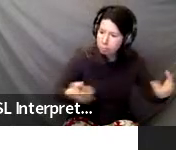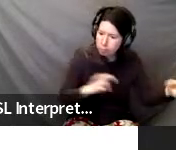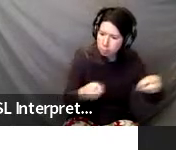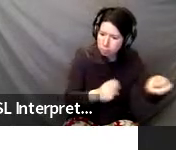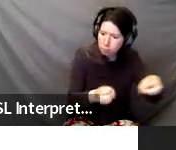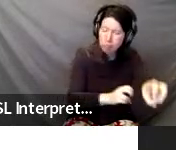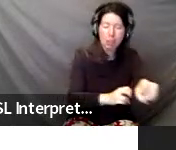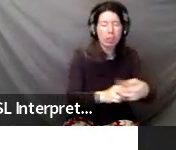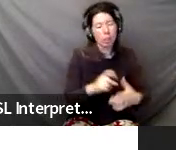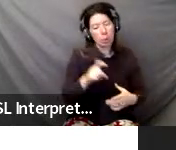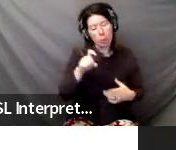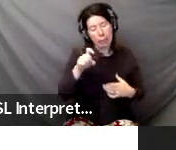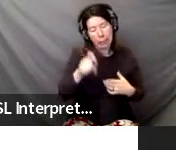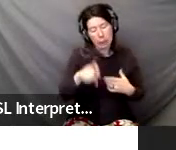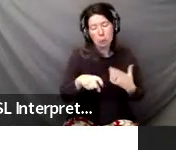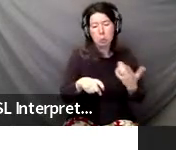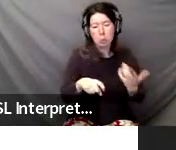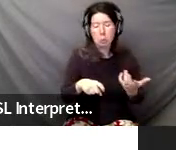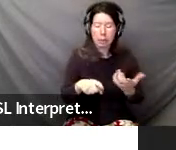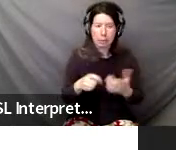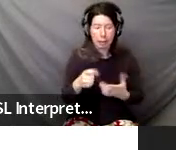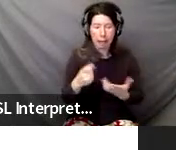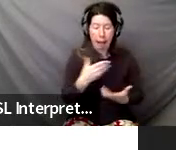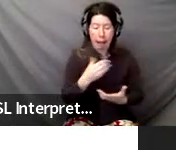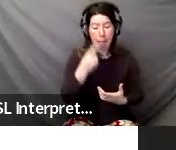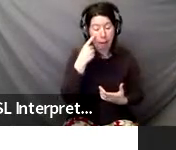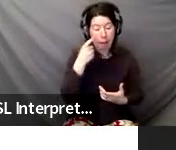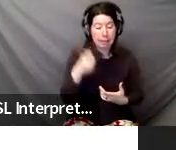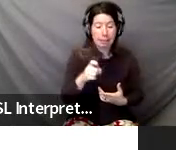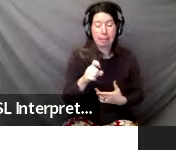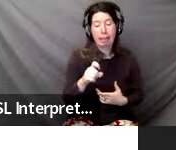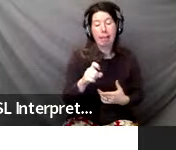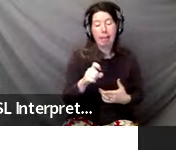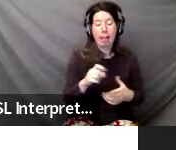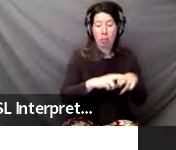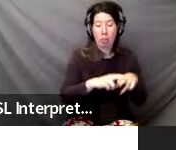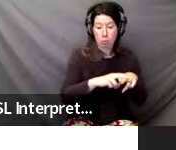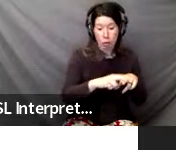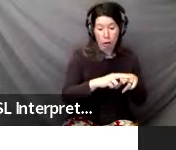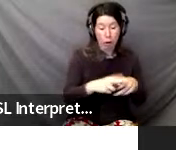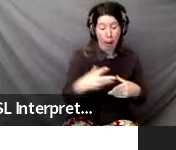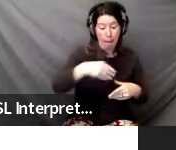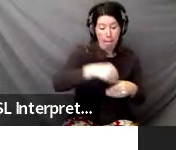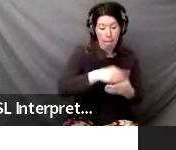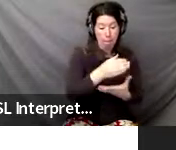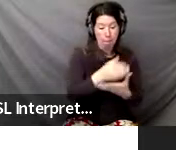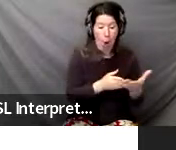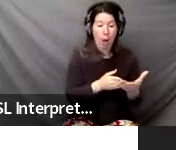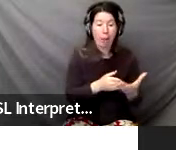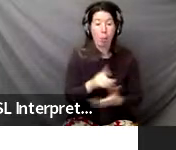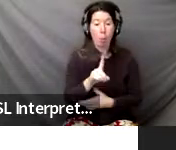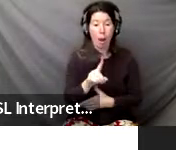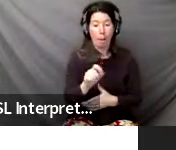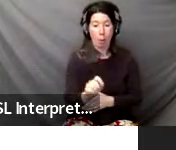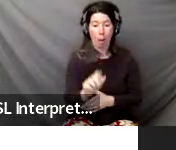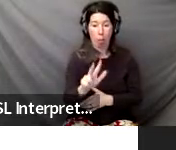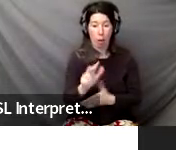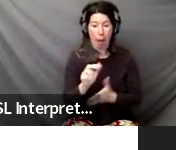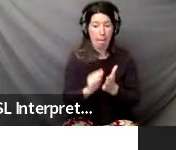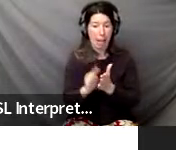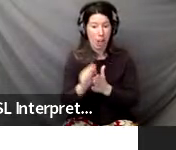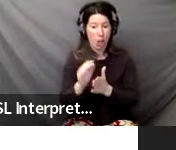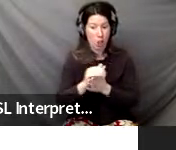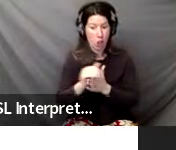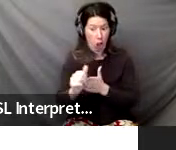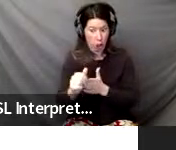the light rail component being potentially $1.3 billion, that's extremely expensive if there is